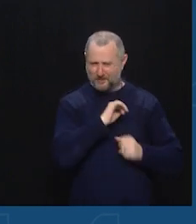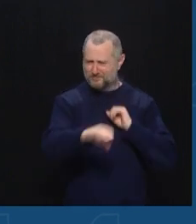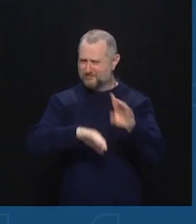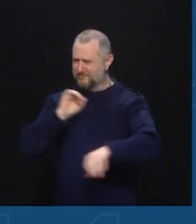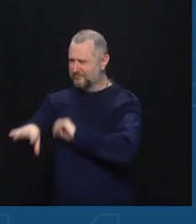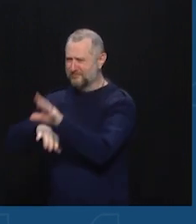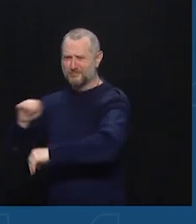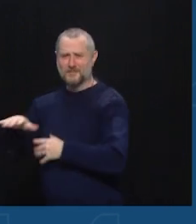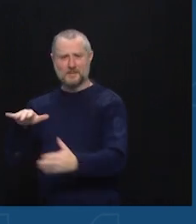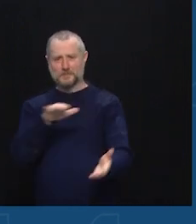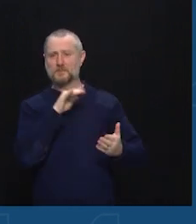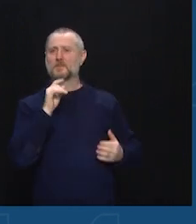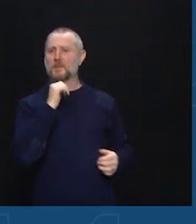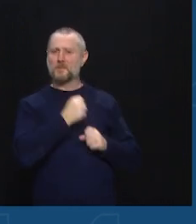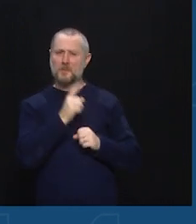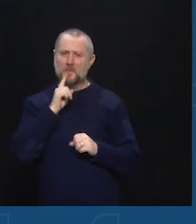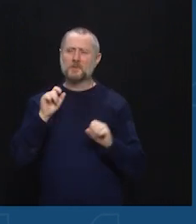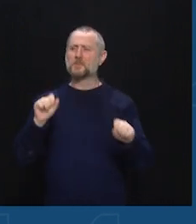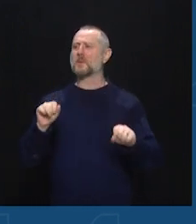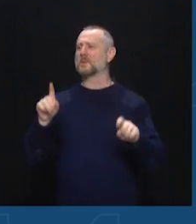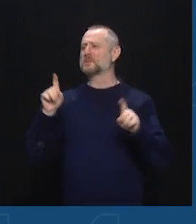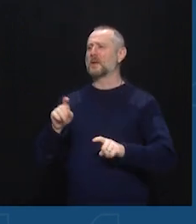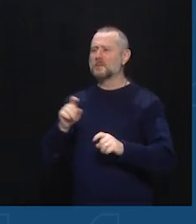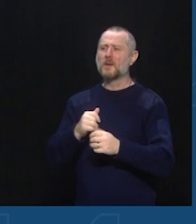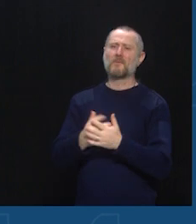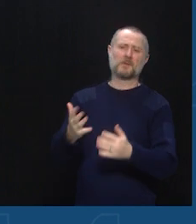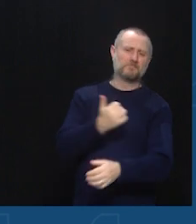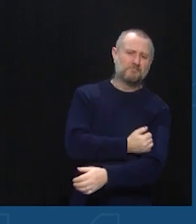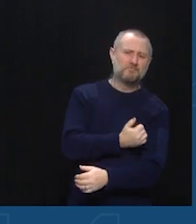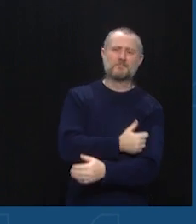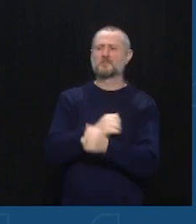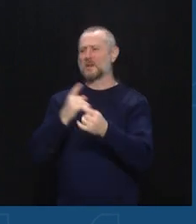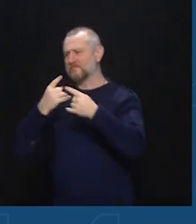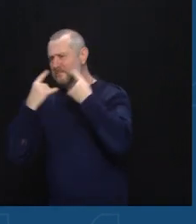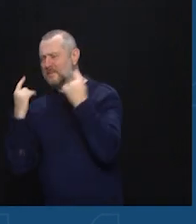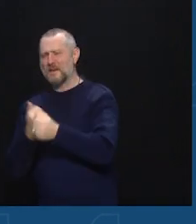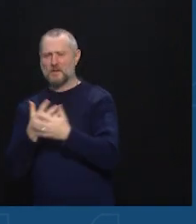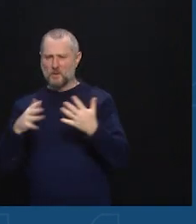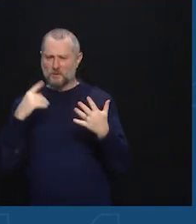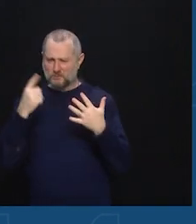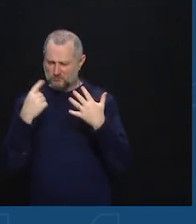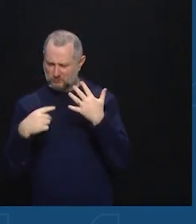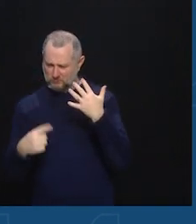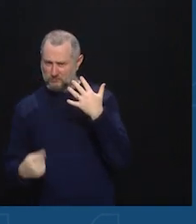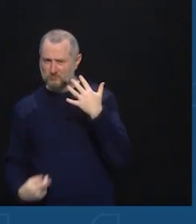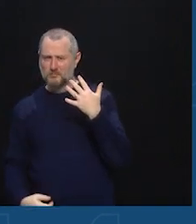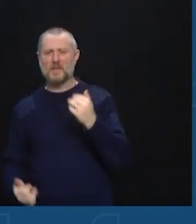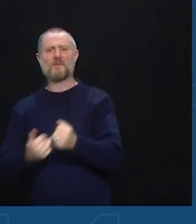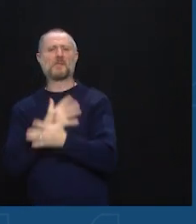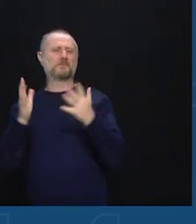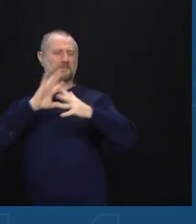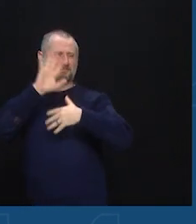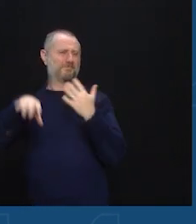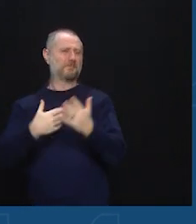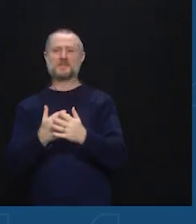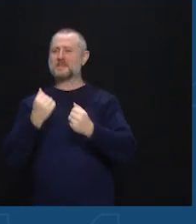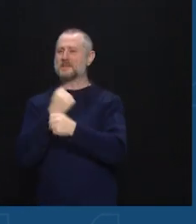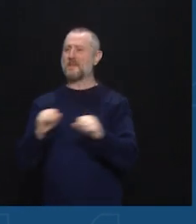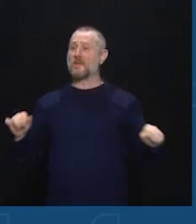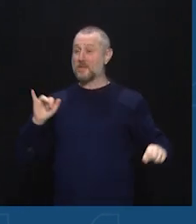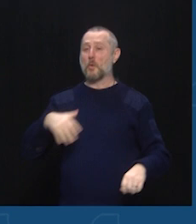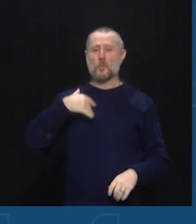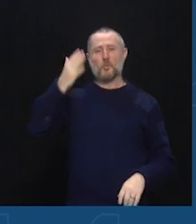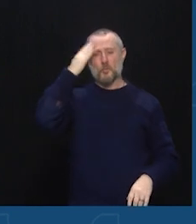test kits, vaccinations, mask wearing, everything we possibly could do. And that is one of the reasons why we are starting to see